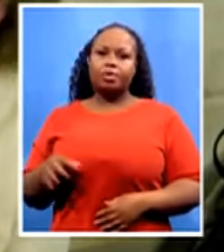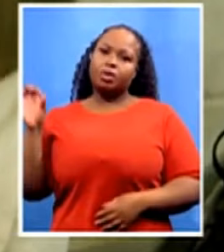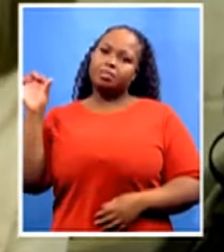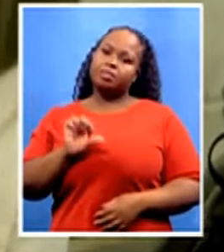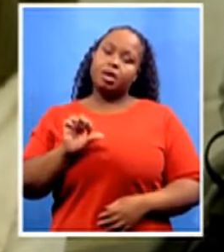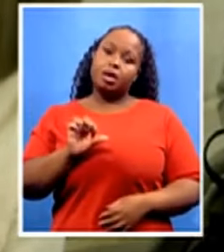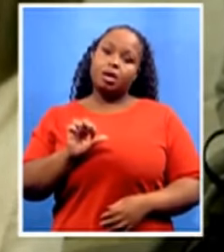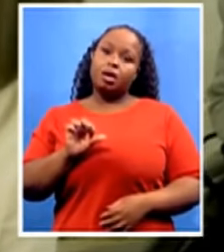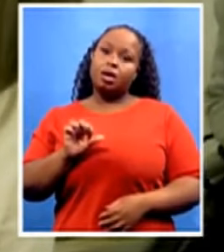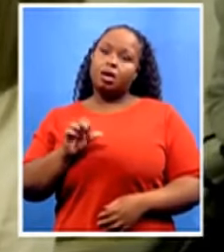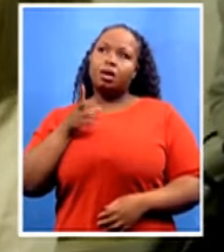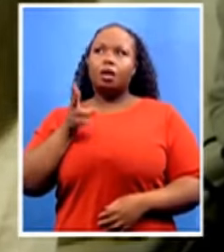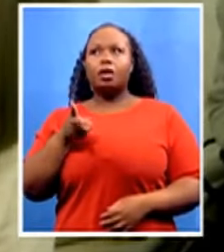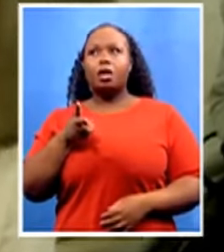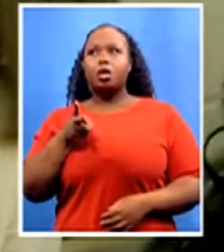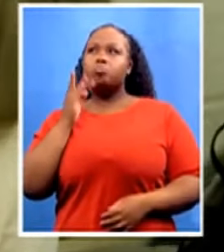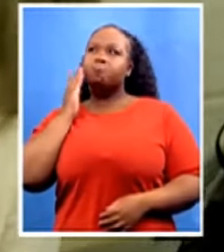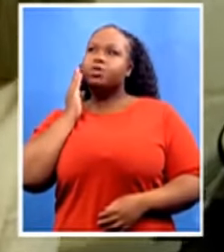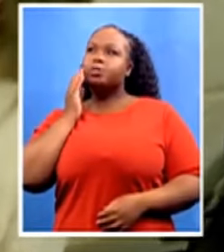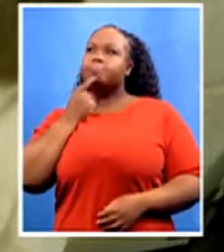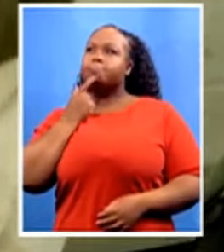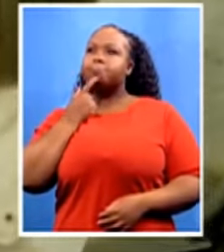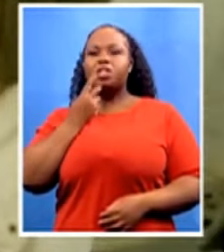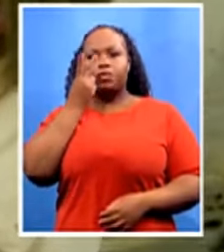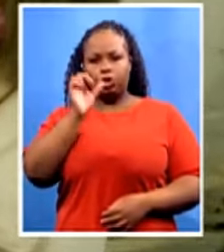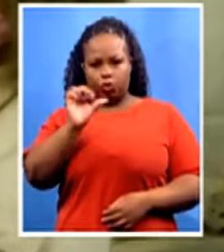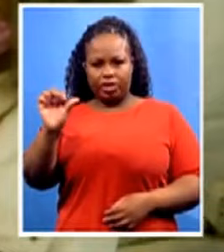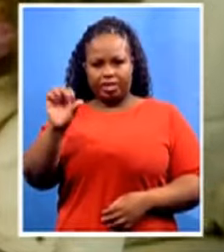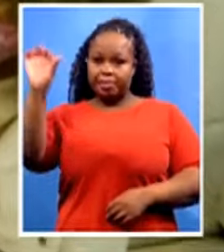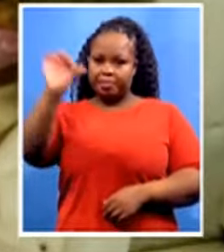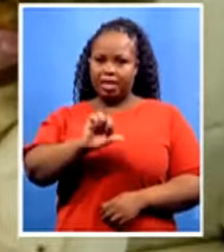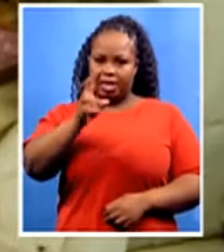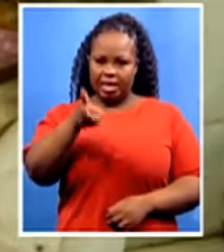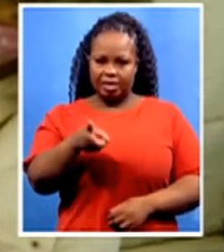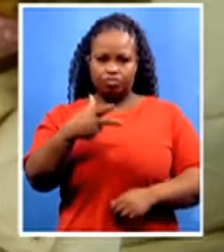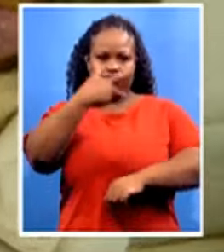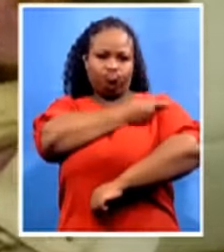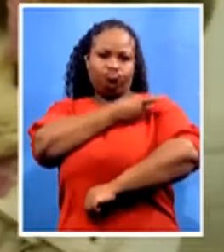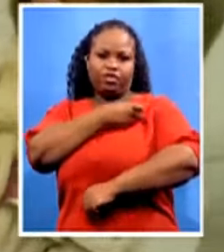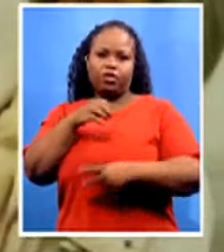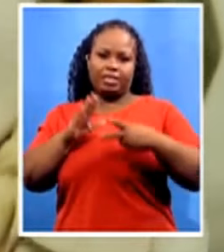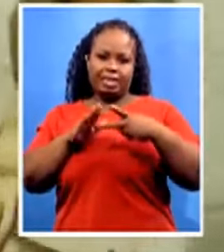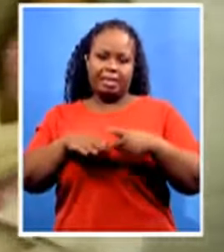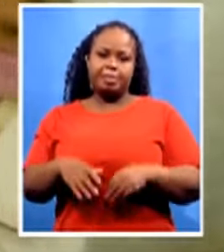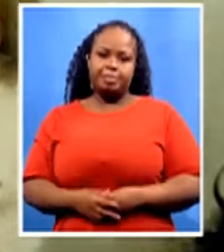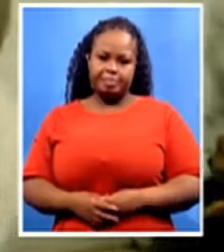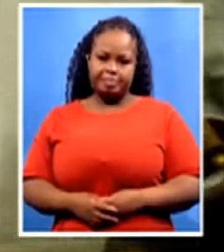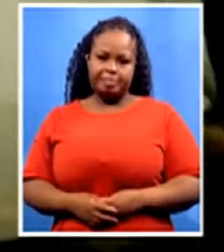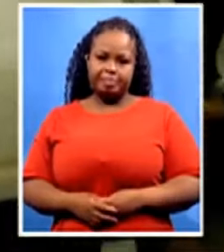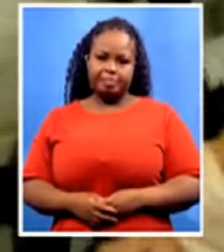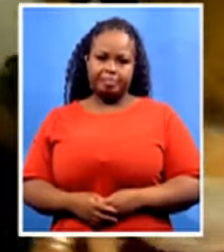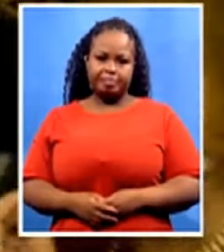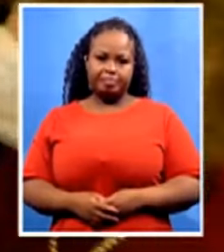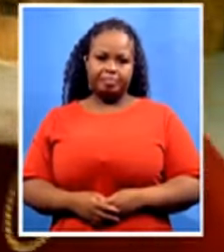in 2 weeks' time for the second injection. Yes. Let's move on to this lady. Ma'am, how are